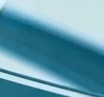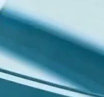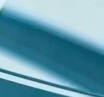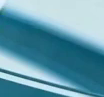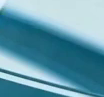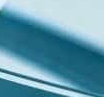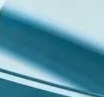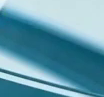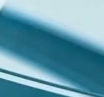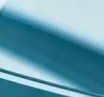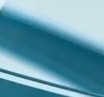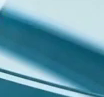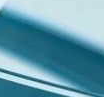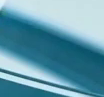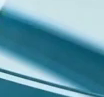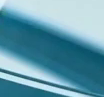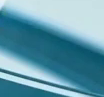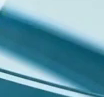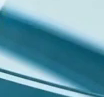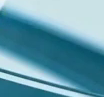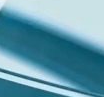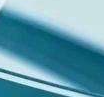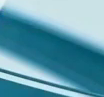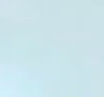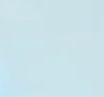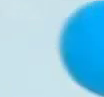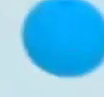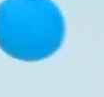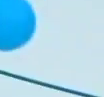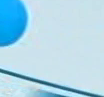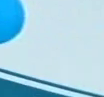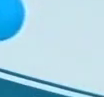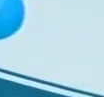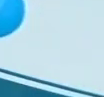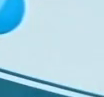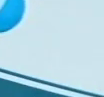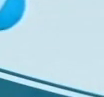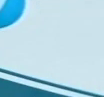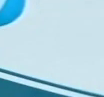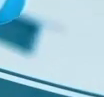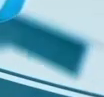our midst. Lift up your voice as we worship the Lord.